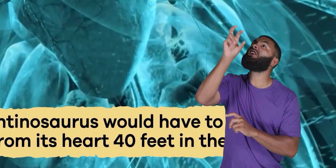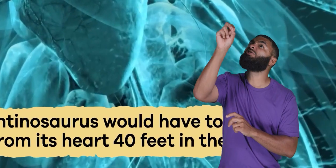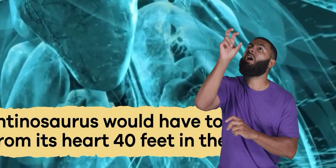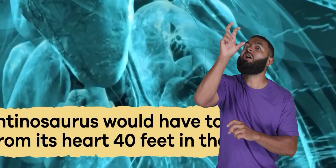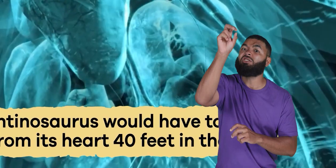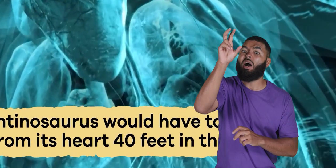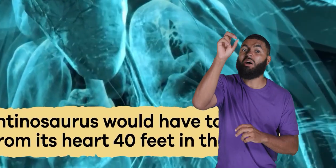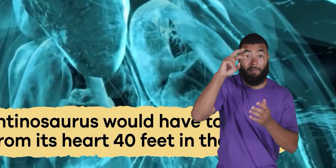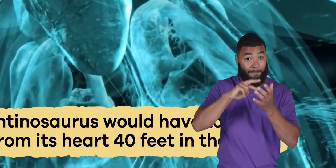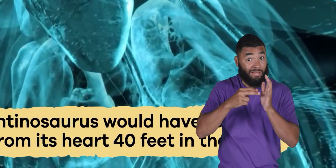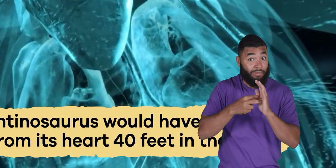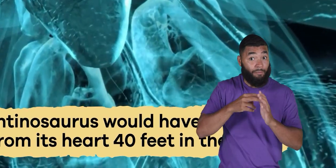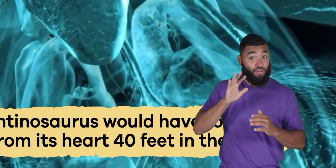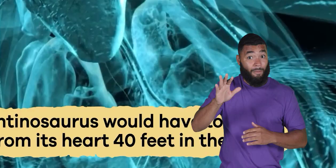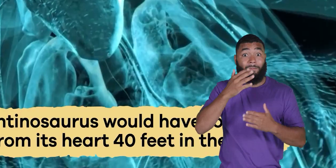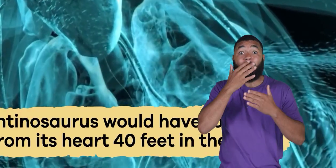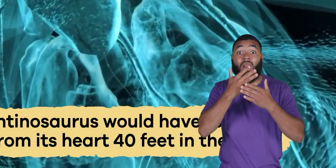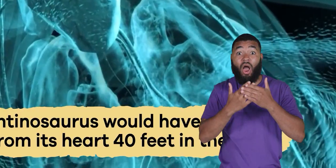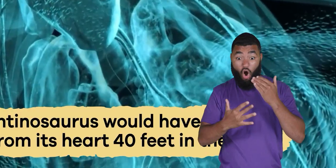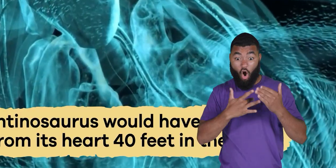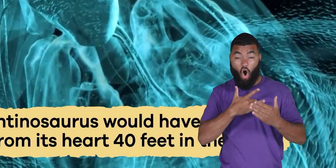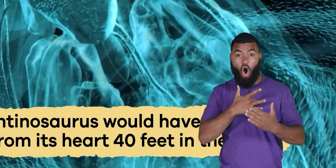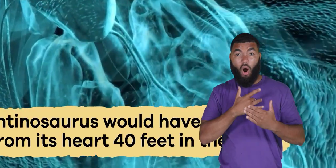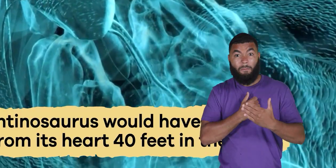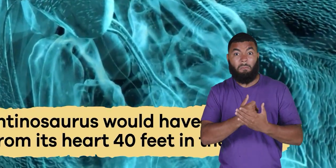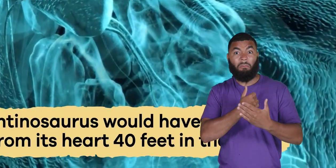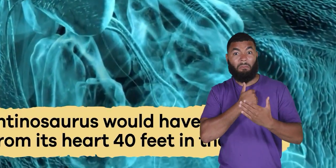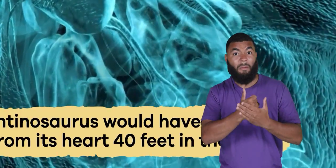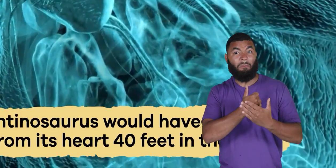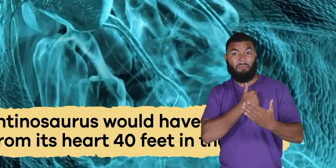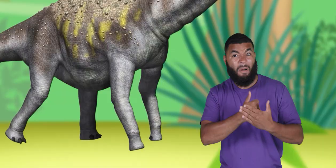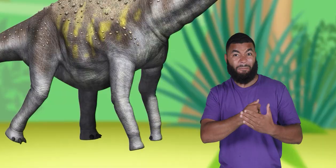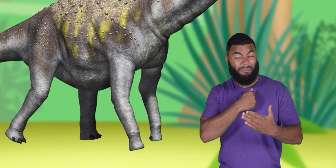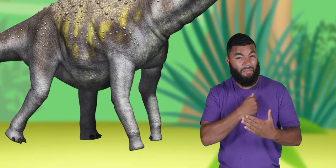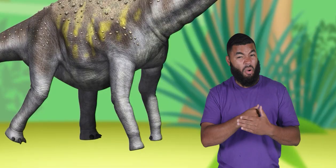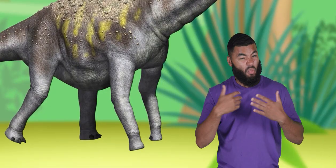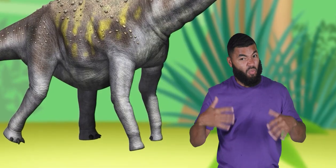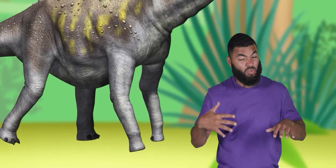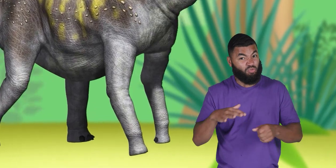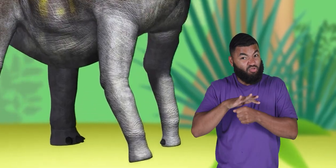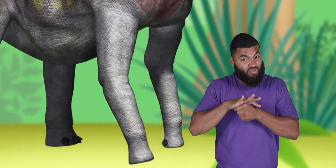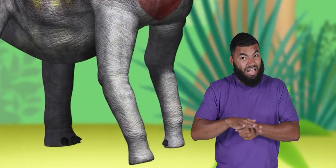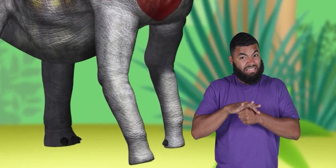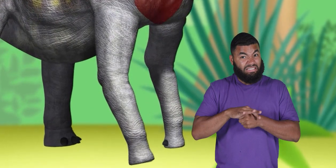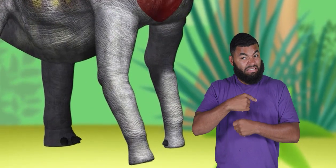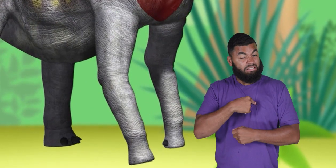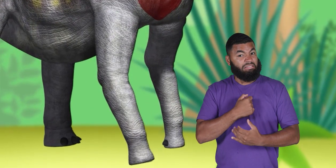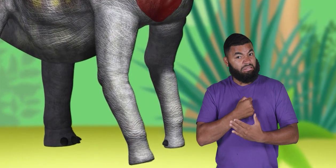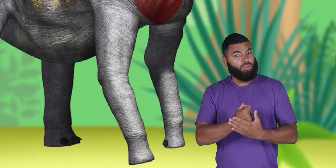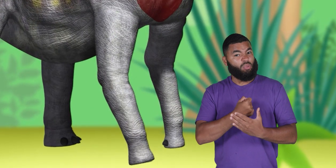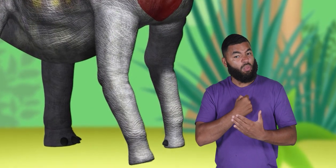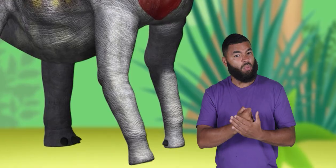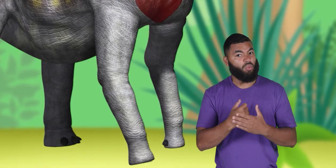Argentinosaurus would have had to pump blood from its heart 40 feet in the air. This would put an incredible amount of